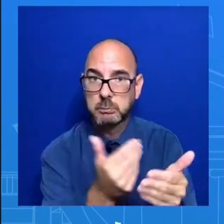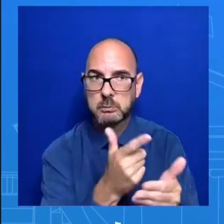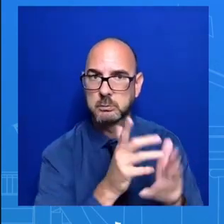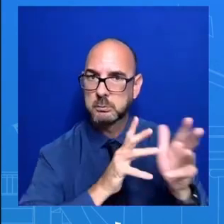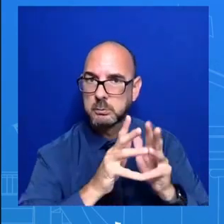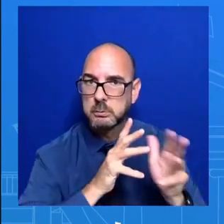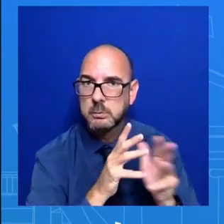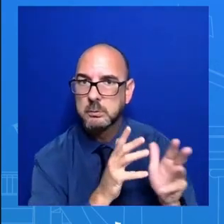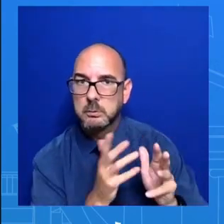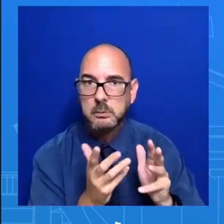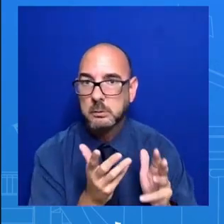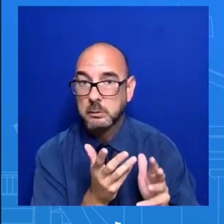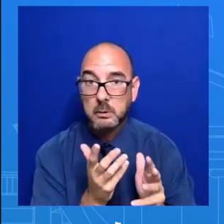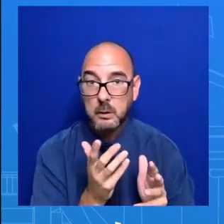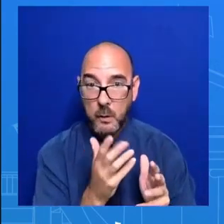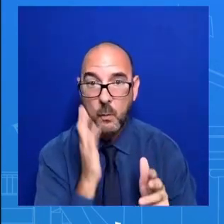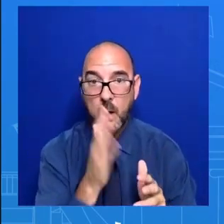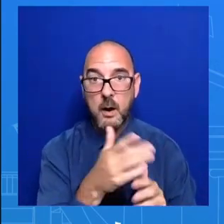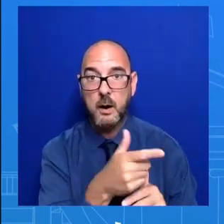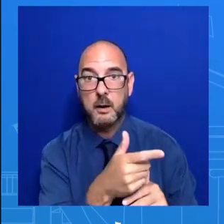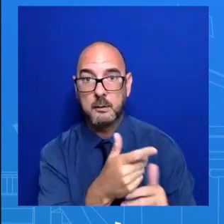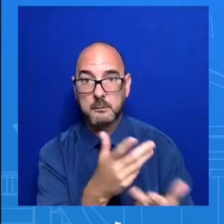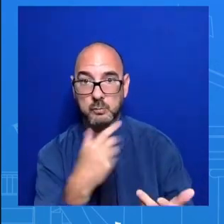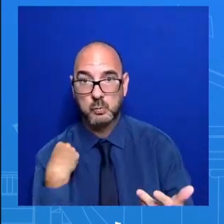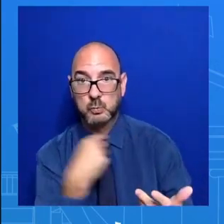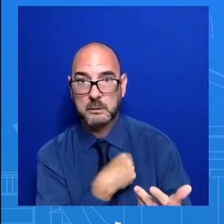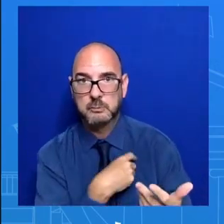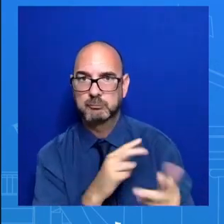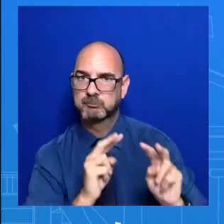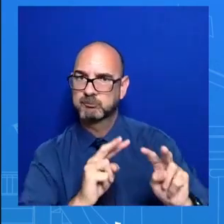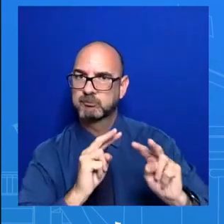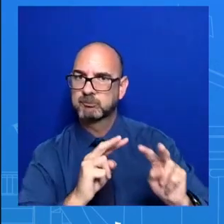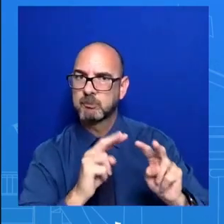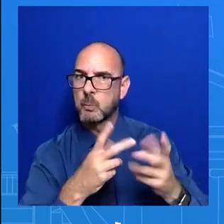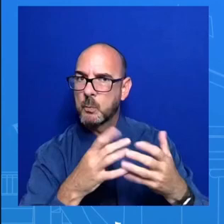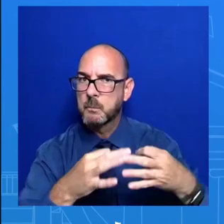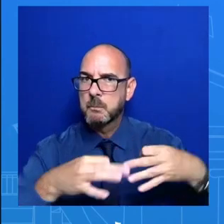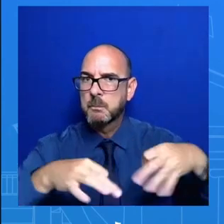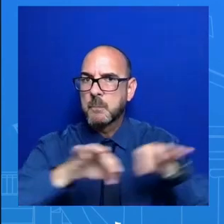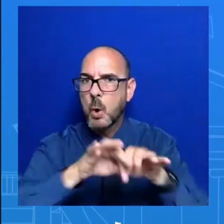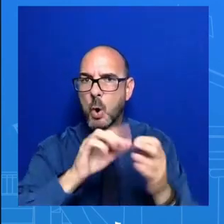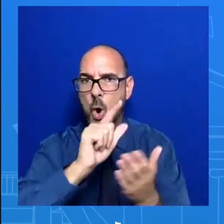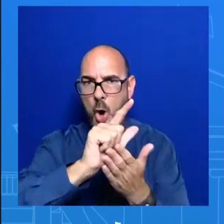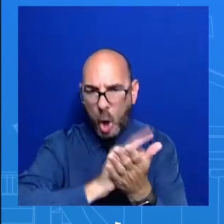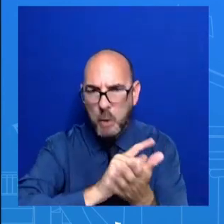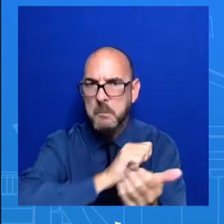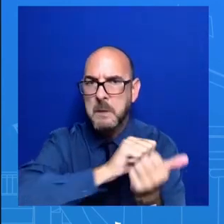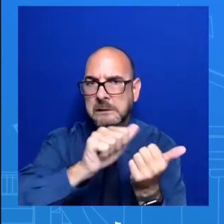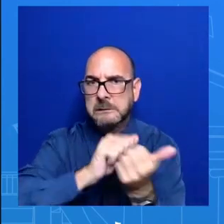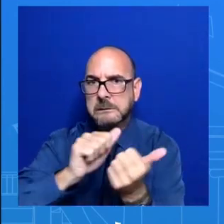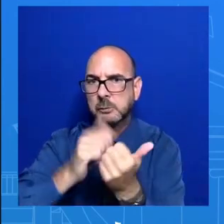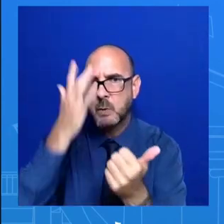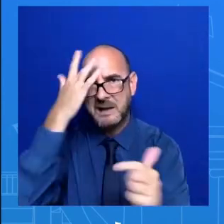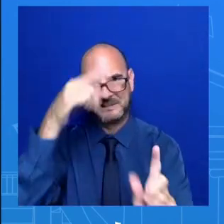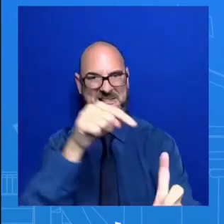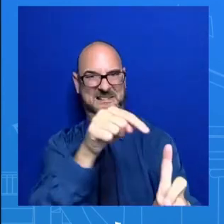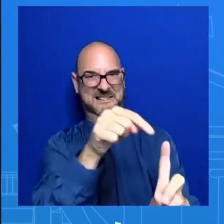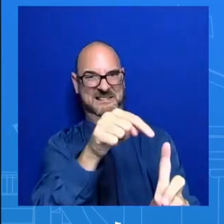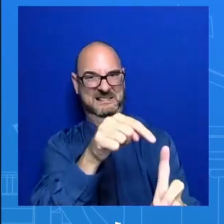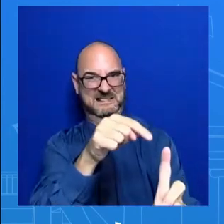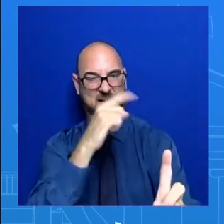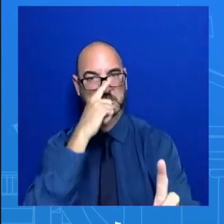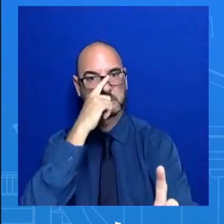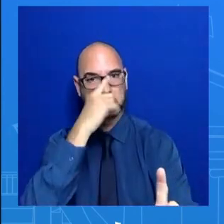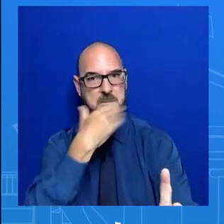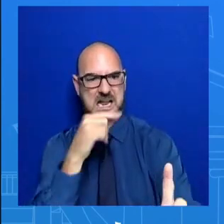as we've been able to move important legislation through over the past 3.5 years. So I'm going to let him speak to that. One last minute. Sure. A different topic